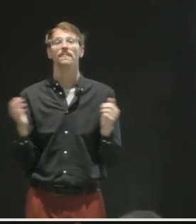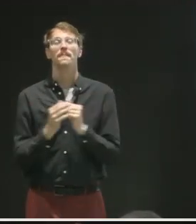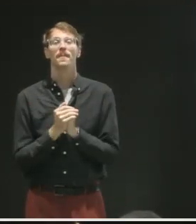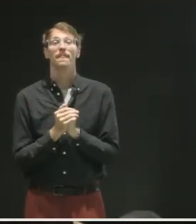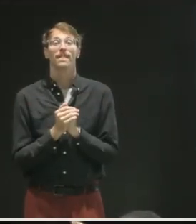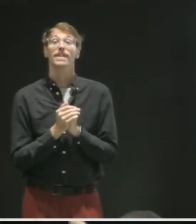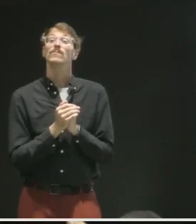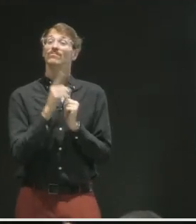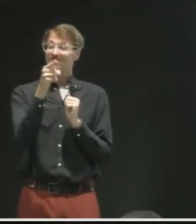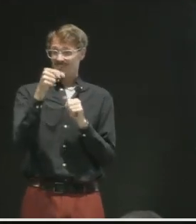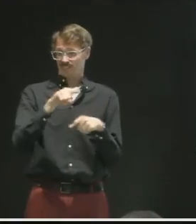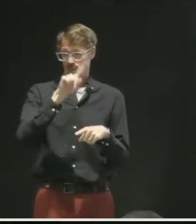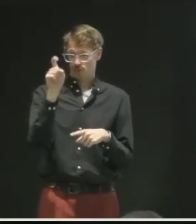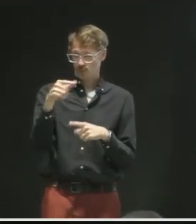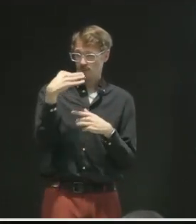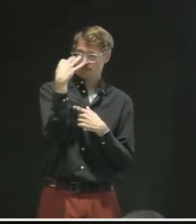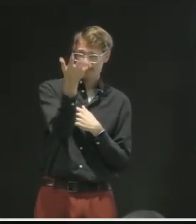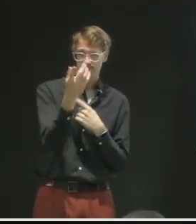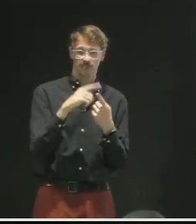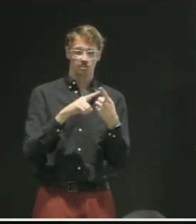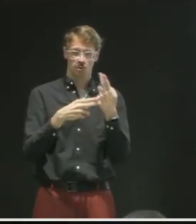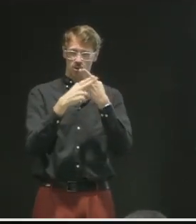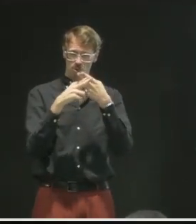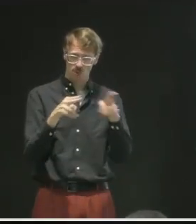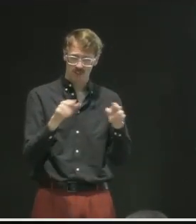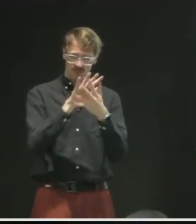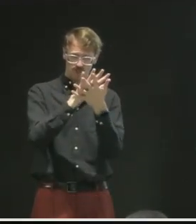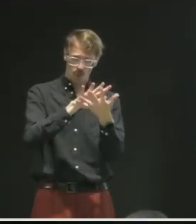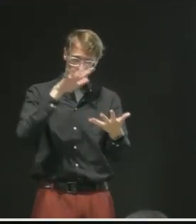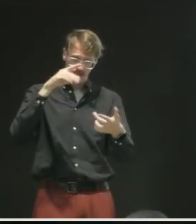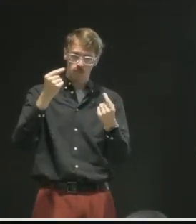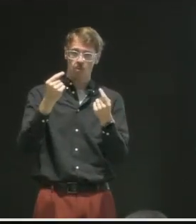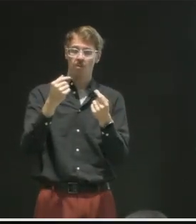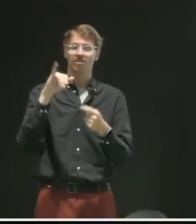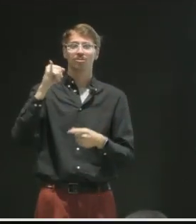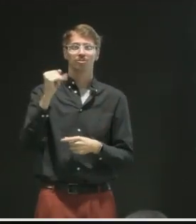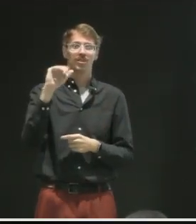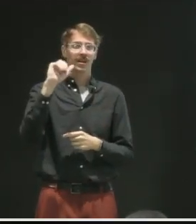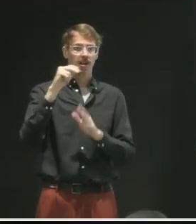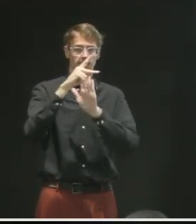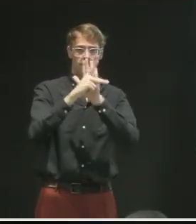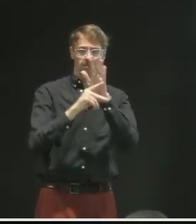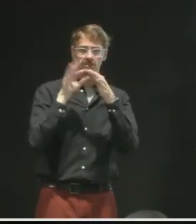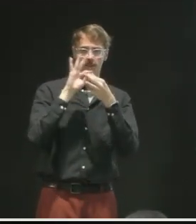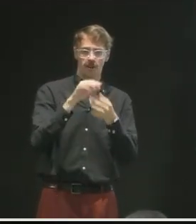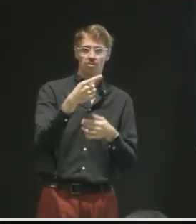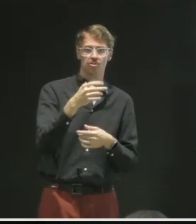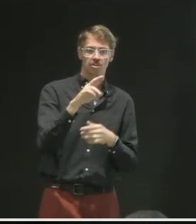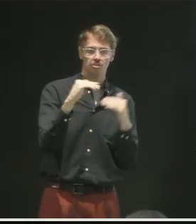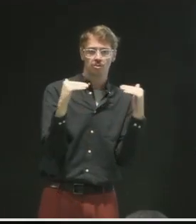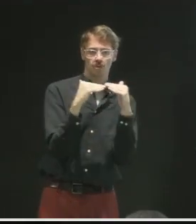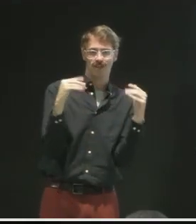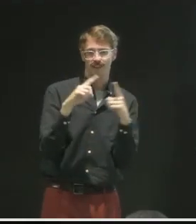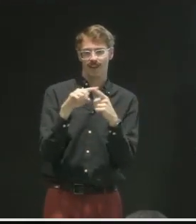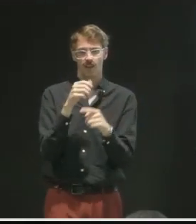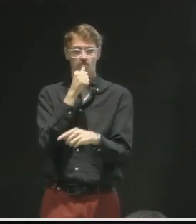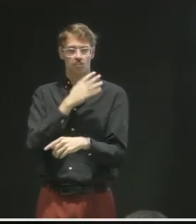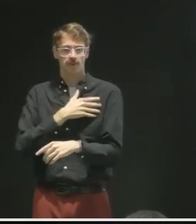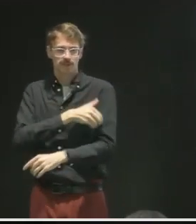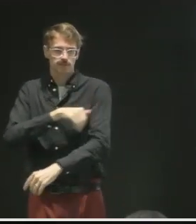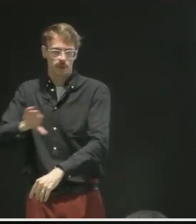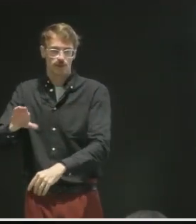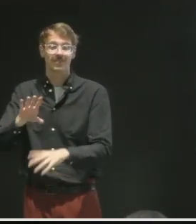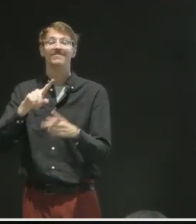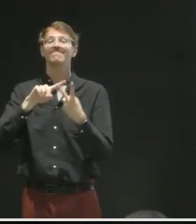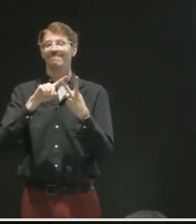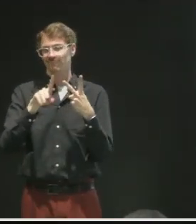I will provide a quick overview of JICA's policy on gender equality and women's empowerment, followed by 2